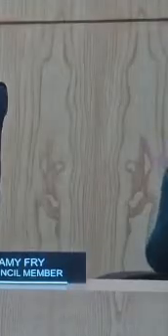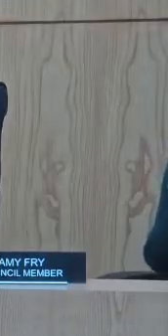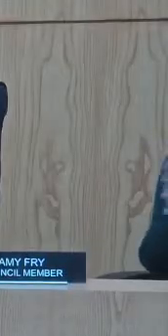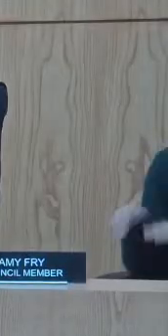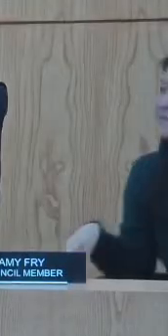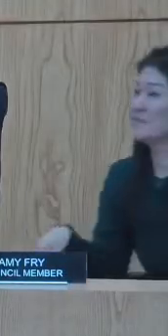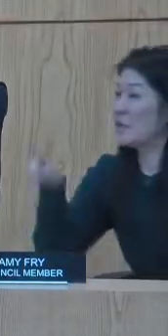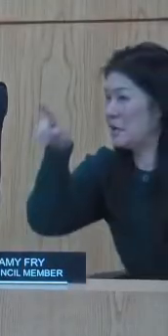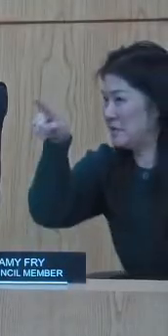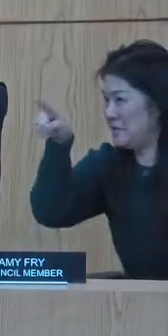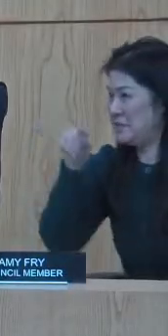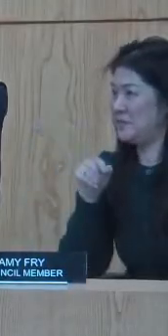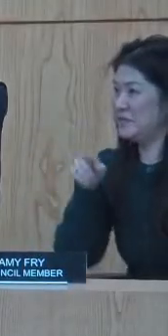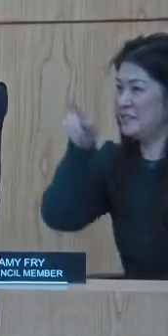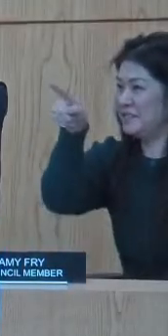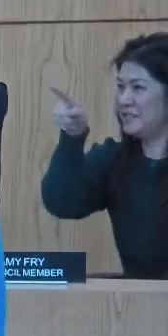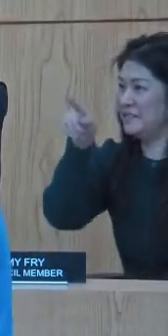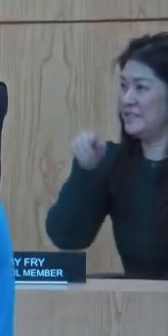and date.